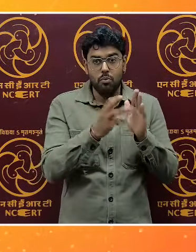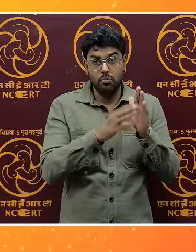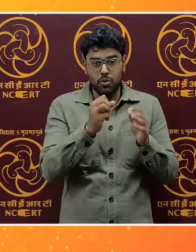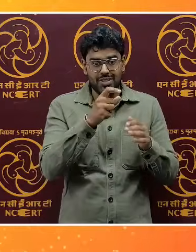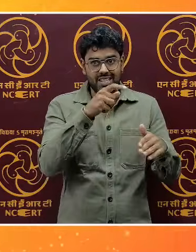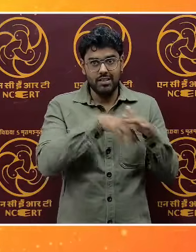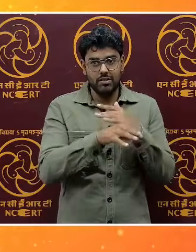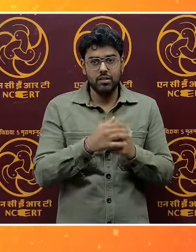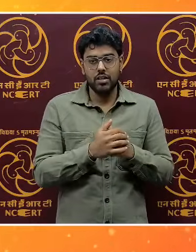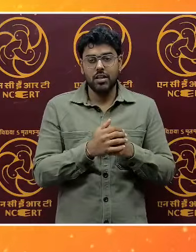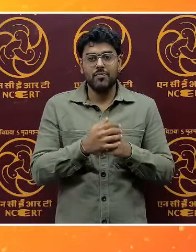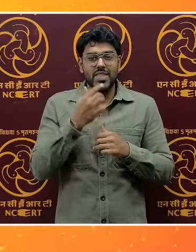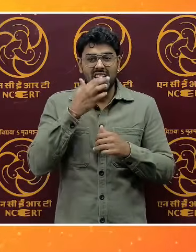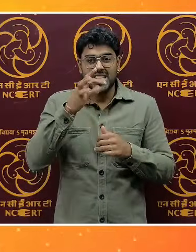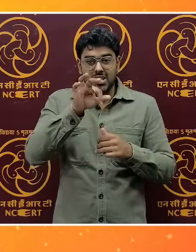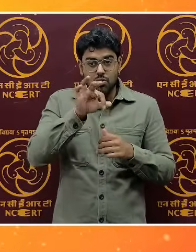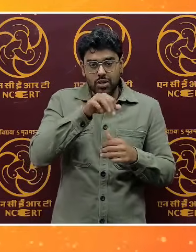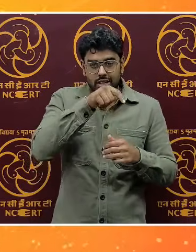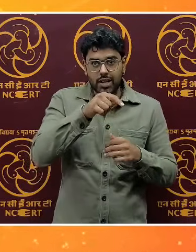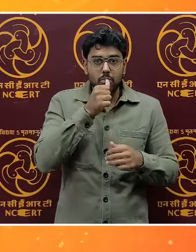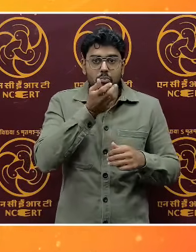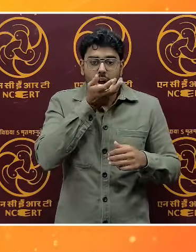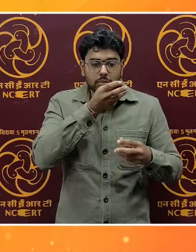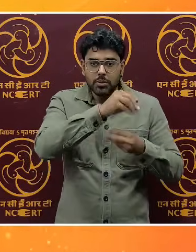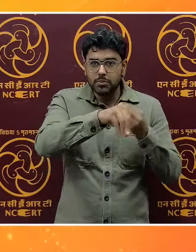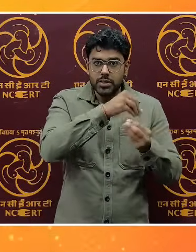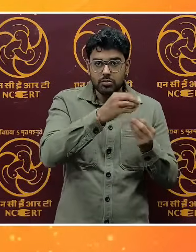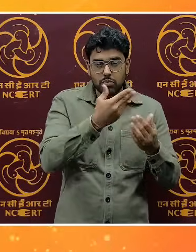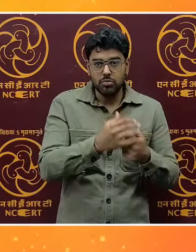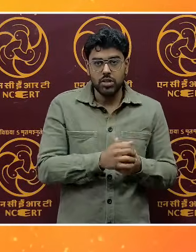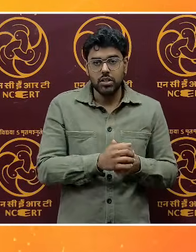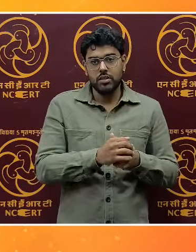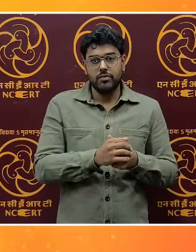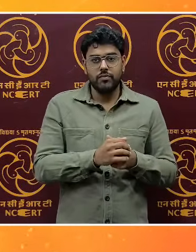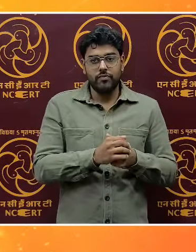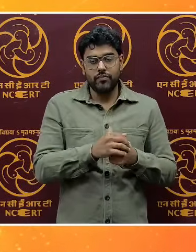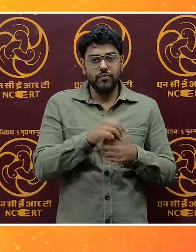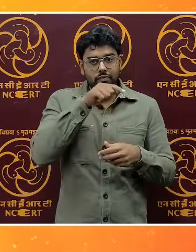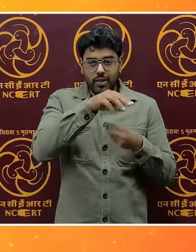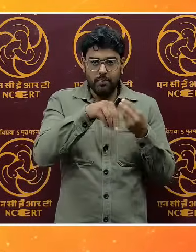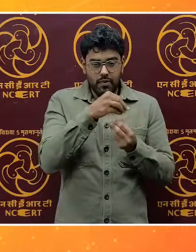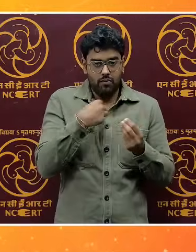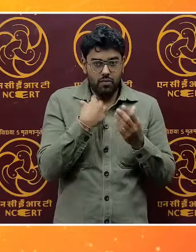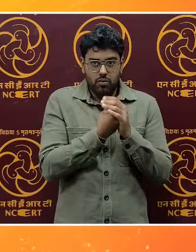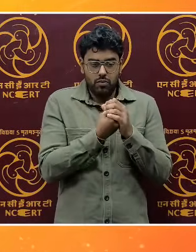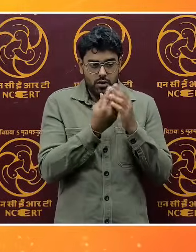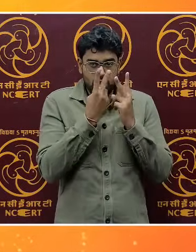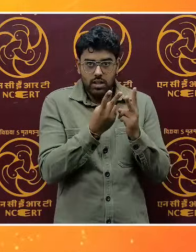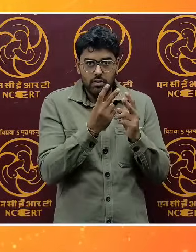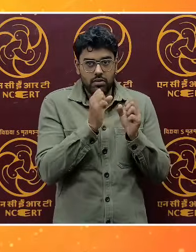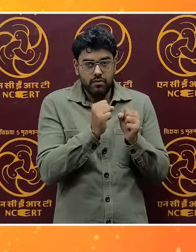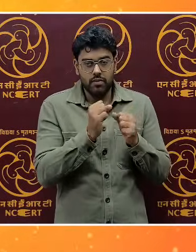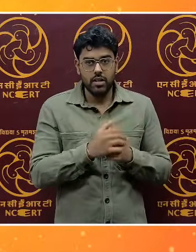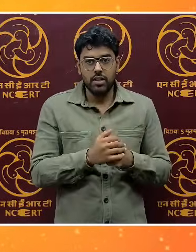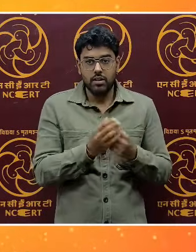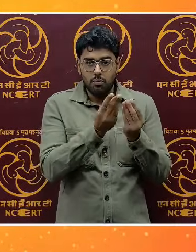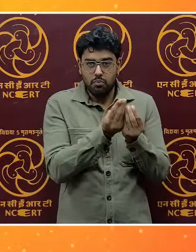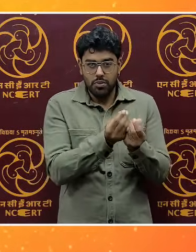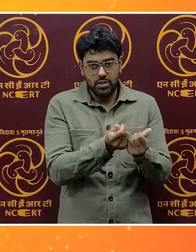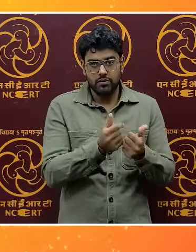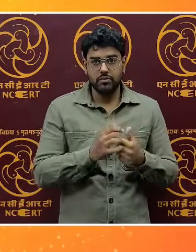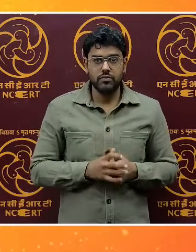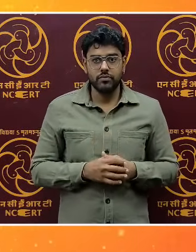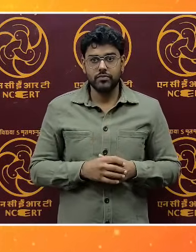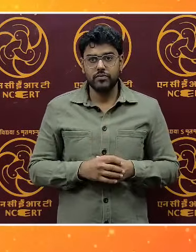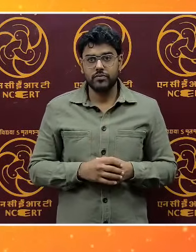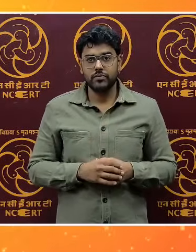mixtures, salt dissolved in water. Yeah. So salt dissolved in water, we are not able to see where is salt. Distinguish between, yes.